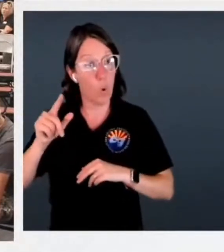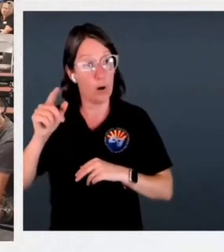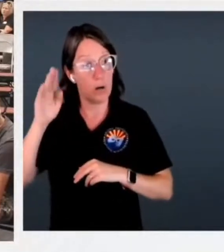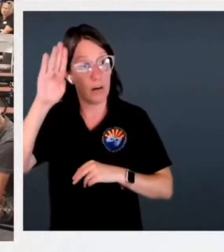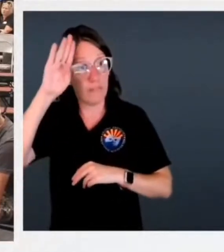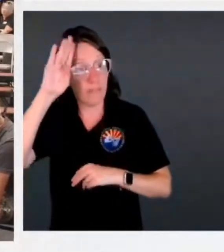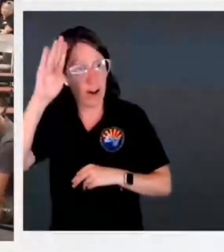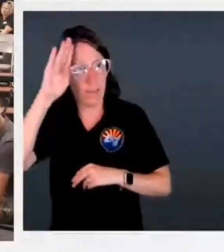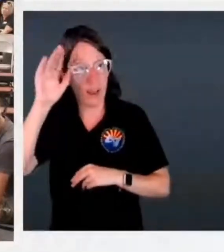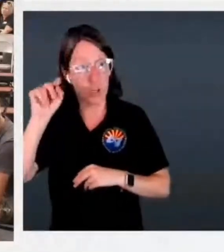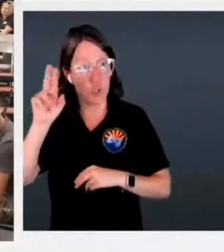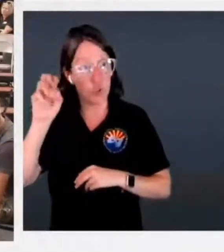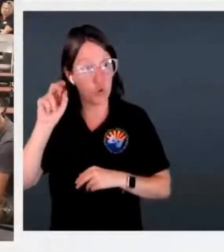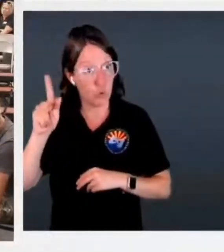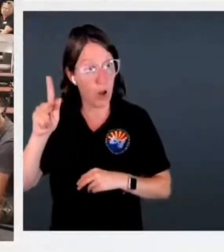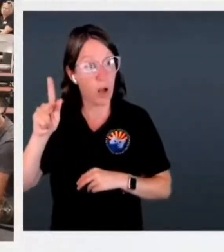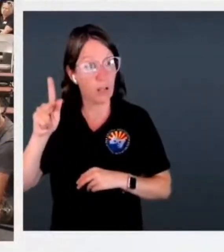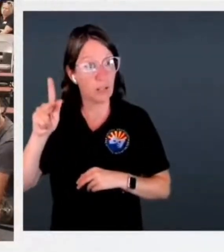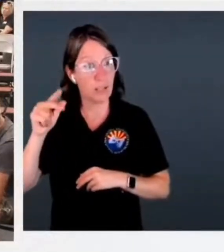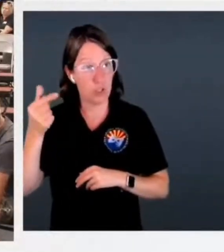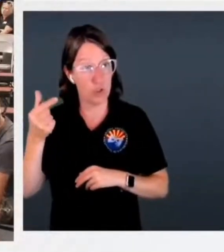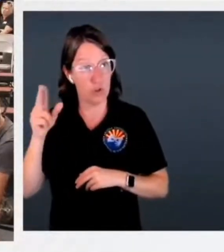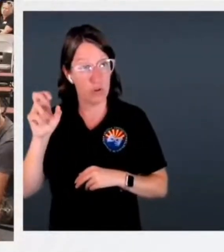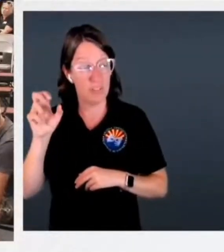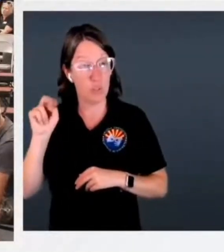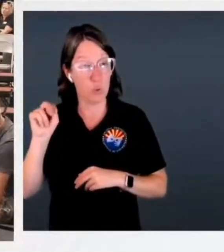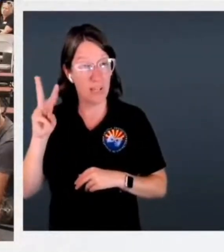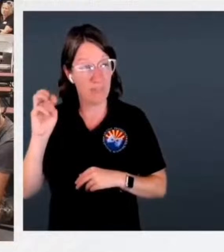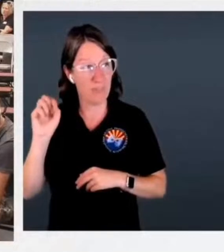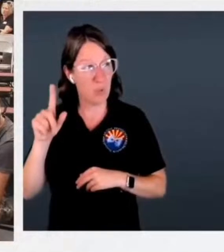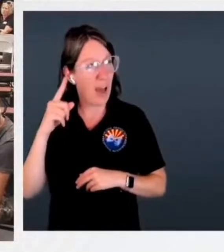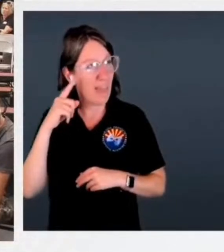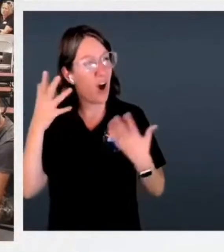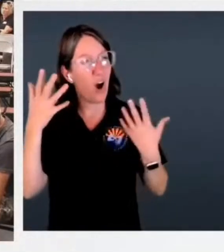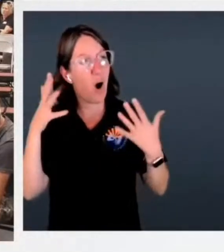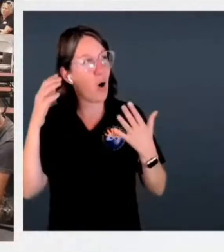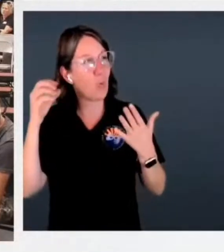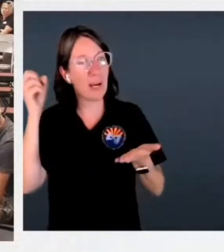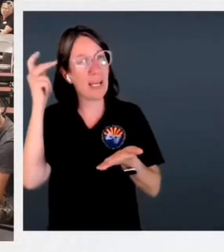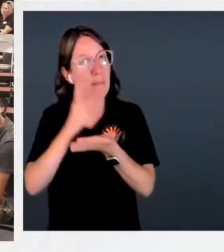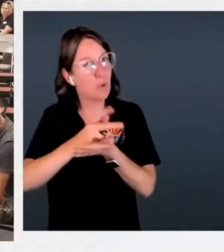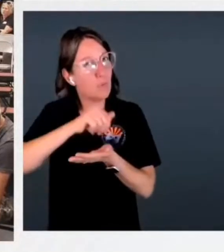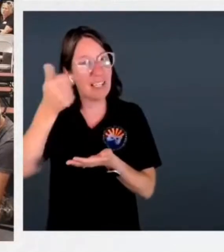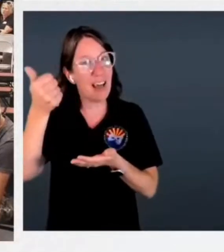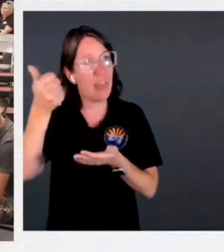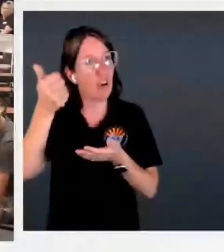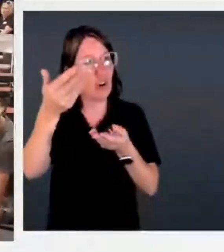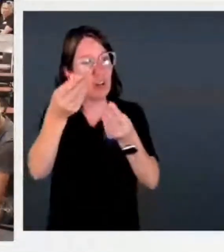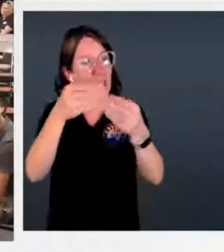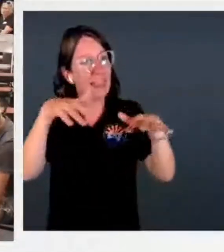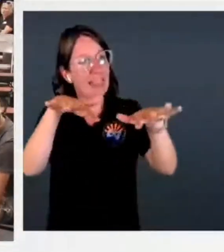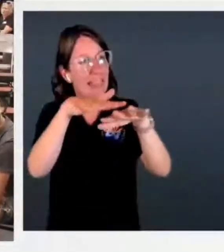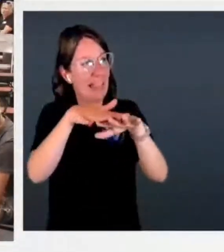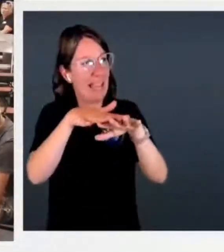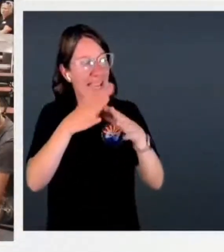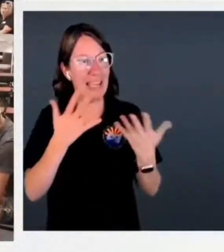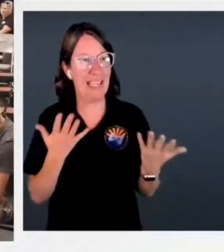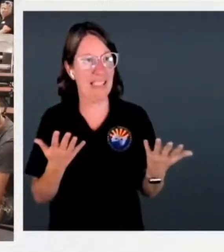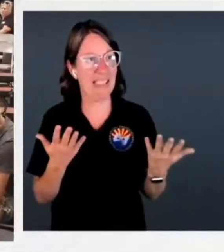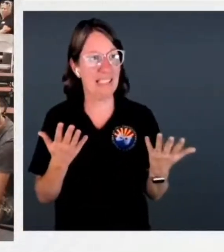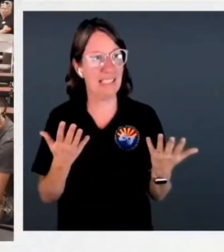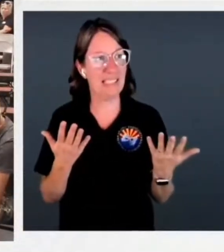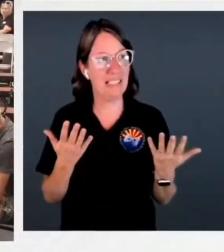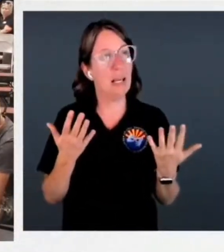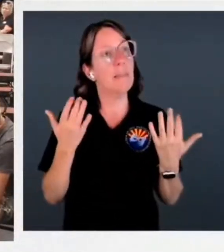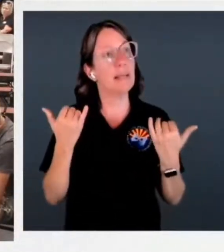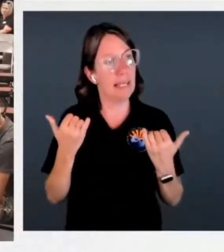in Greenview, I thought that was already pre-approved at another site, and they just need to now use it in Greenview. That's what I was